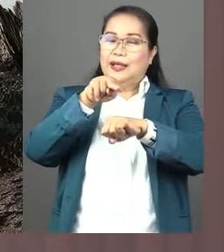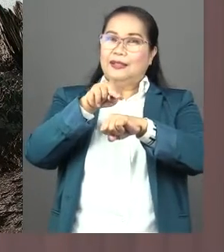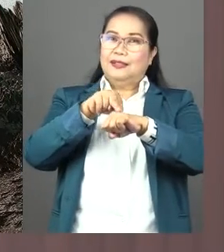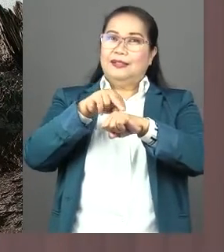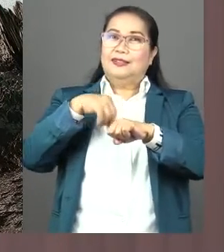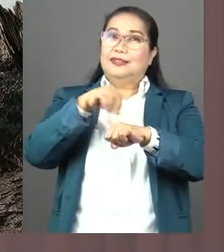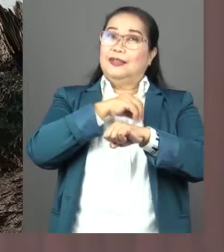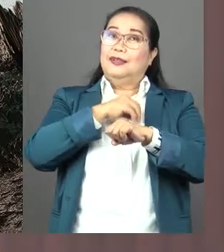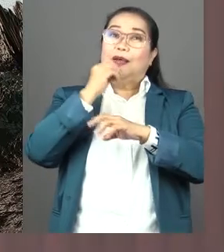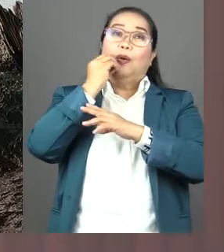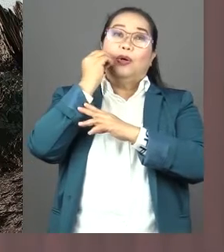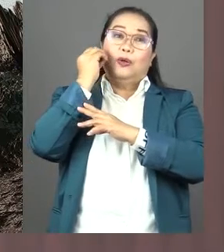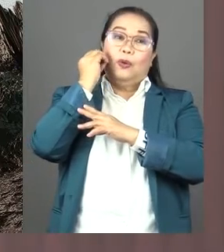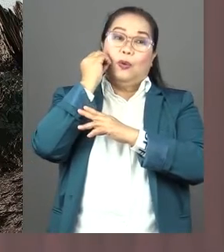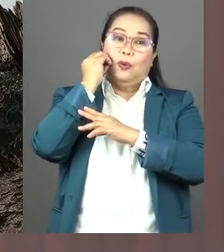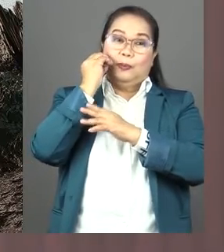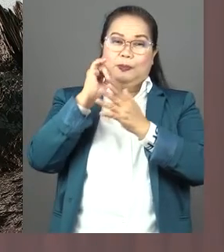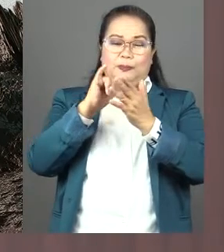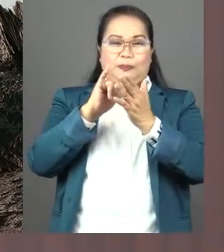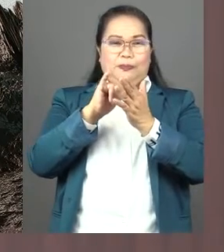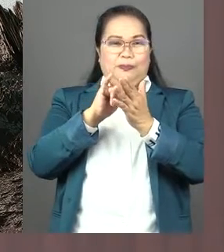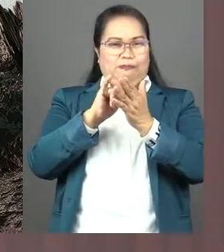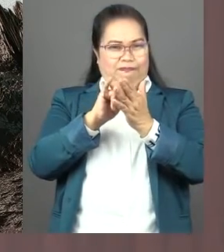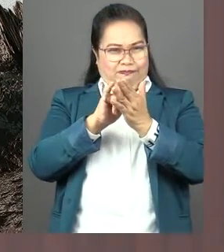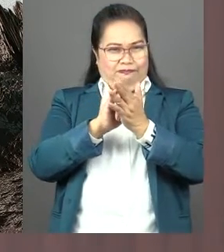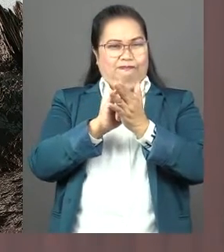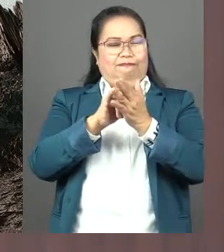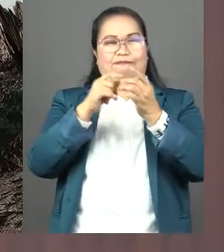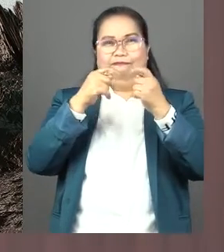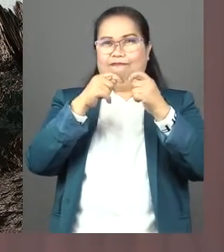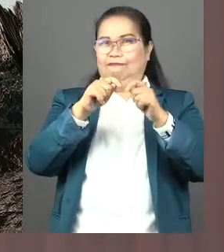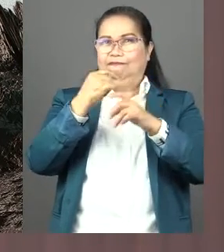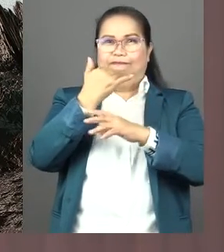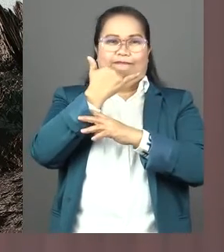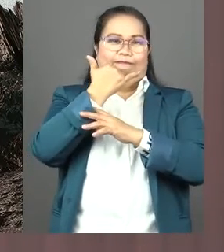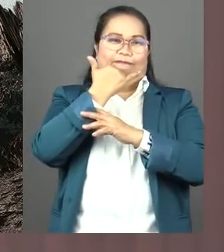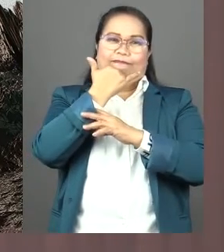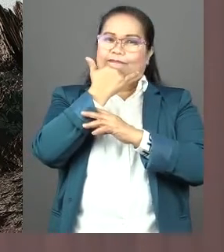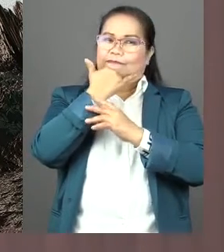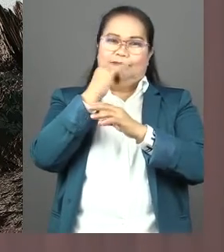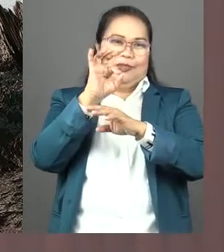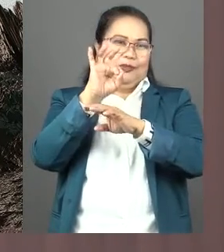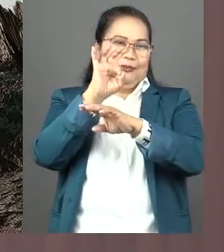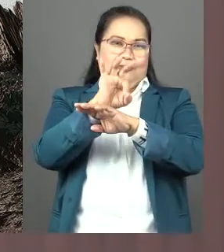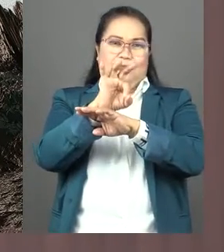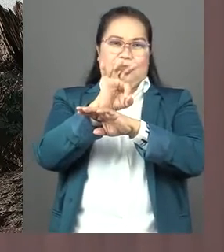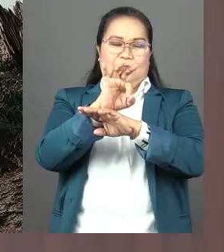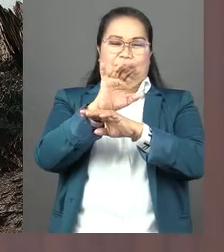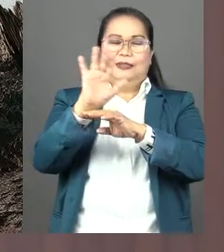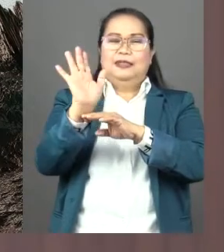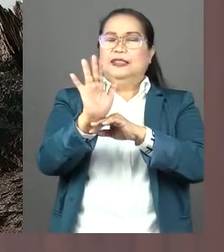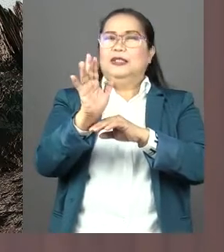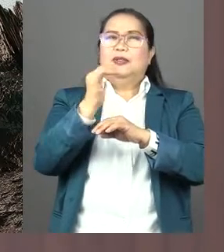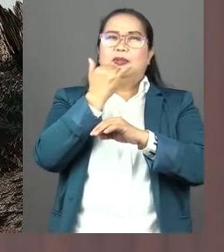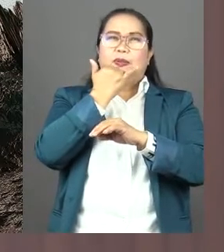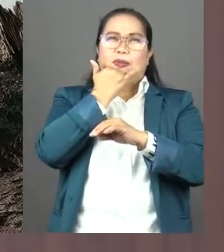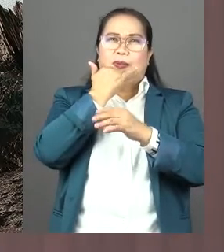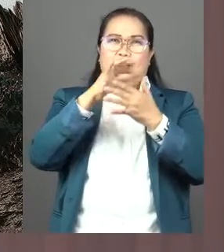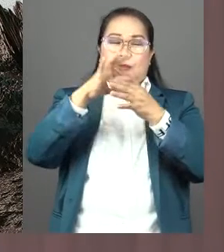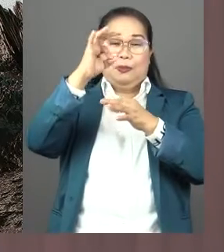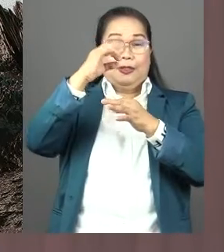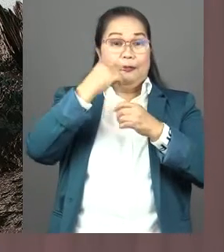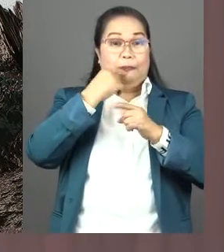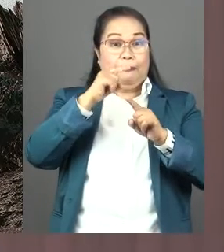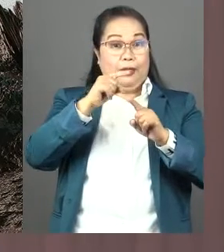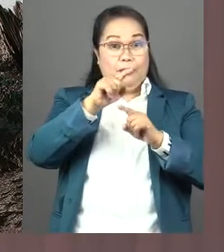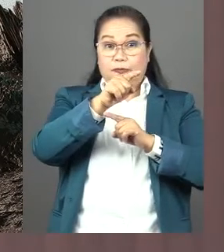in our homes, that are being driven by the wrong forces, the wrong spirits. Now, I'm mentioning this for